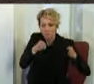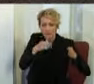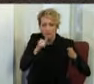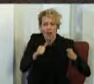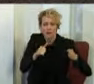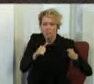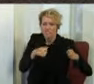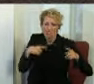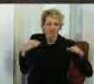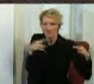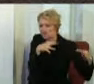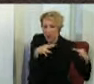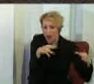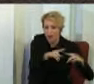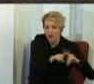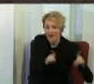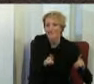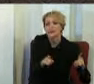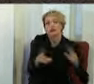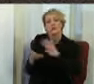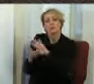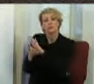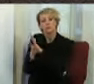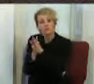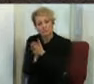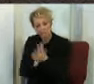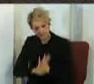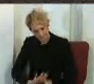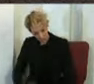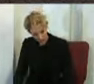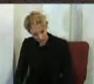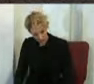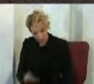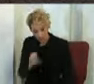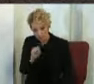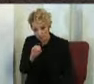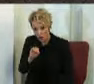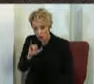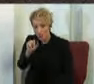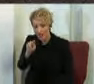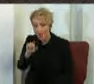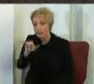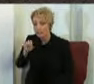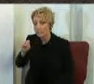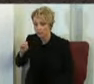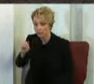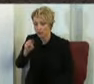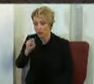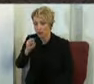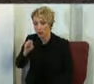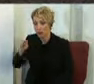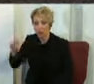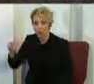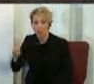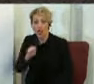of living in peace. And so it is. And so it